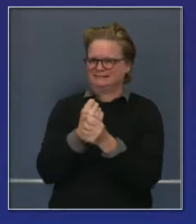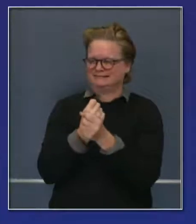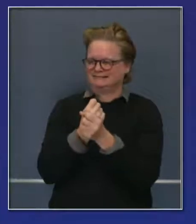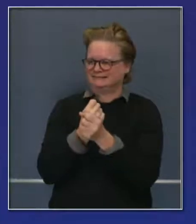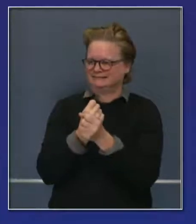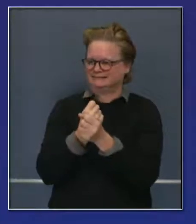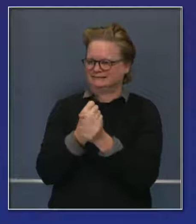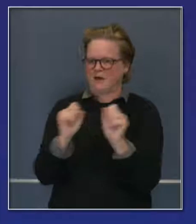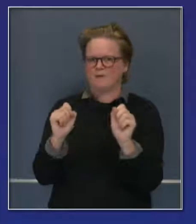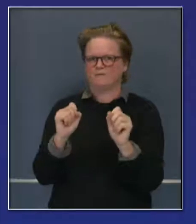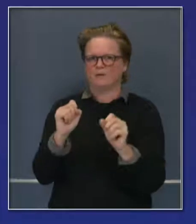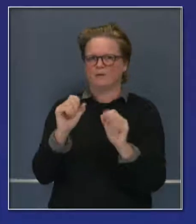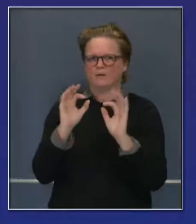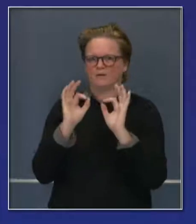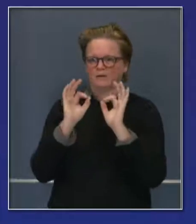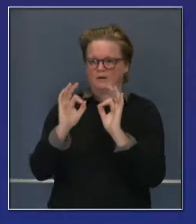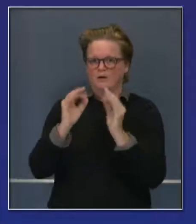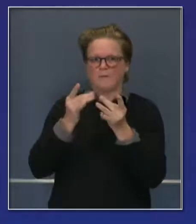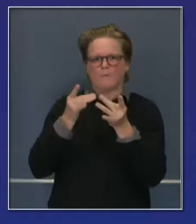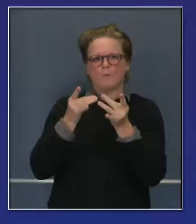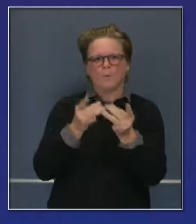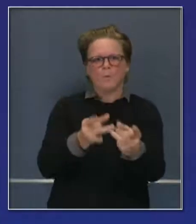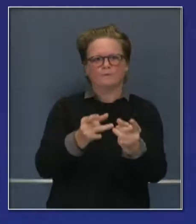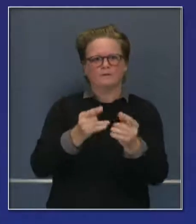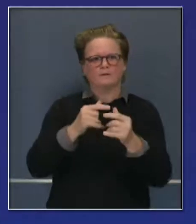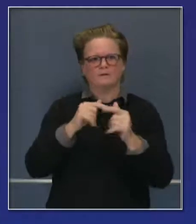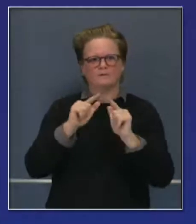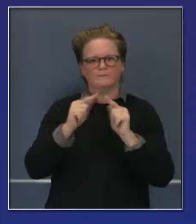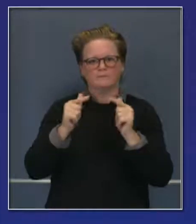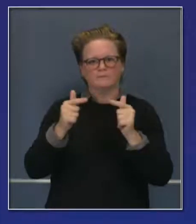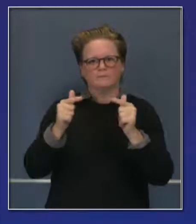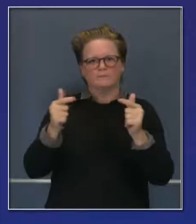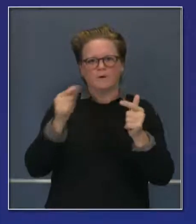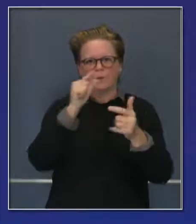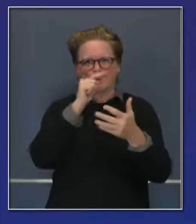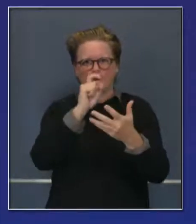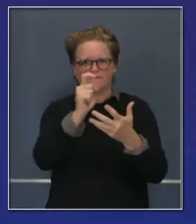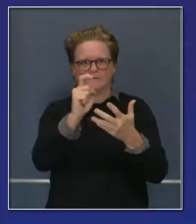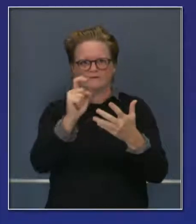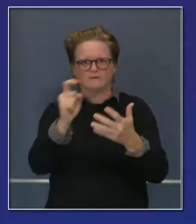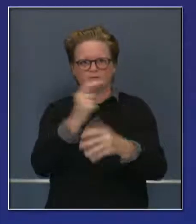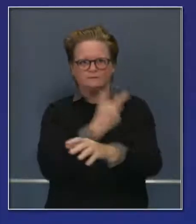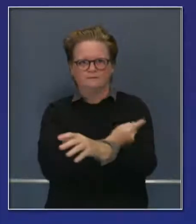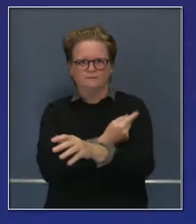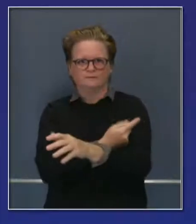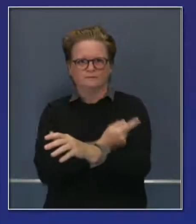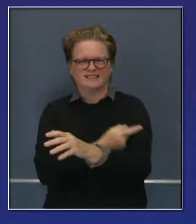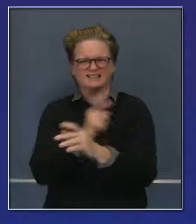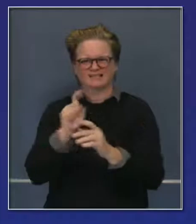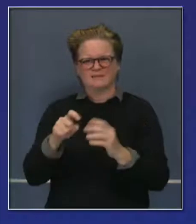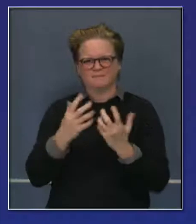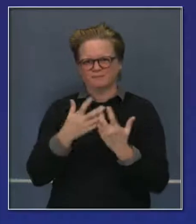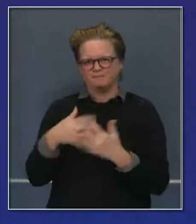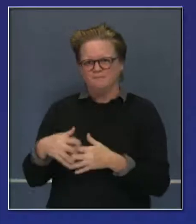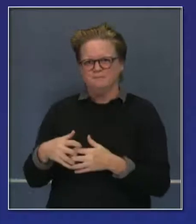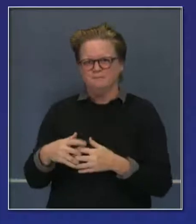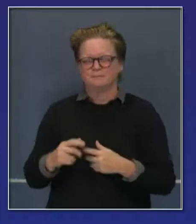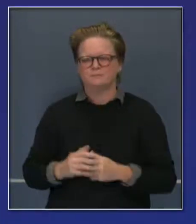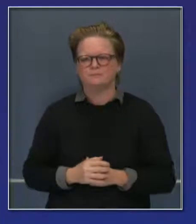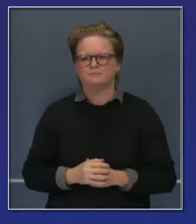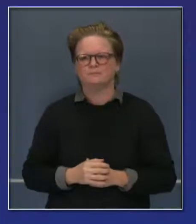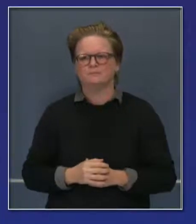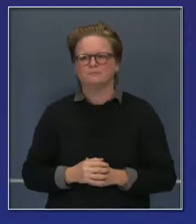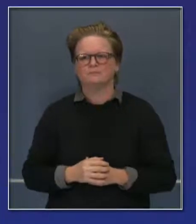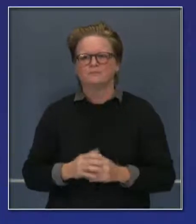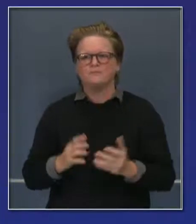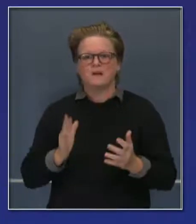vulnerable is equally important. And that's why I just want to remind you of the work that's ahead of us, but also the work that we're currently